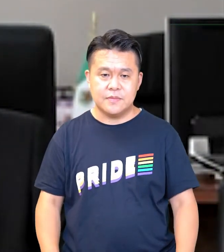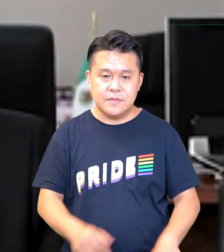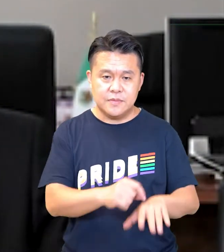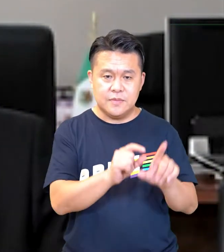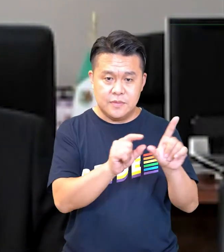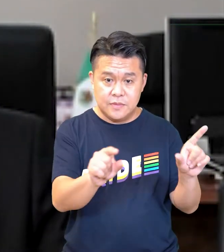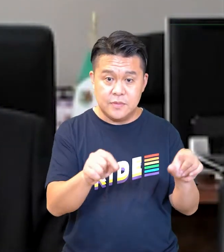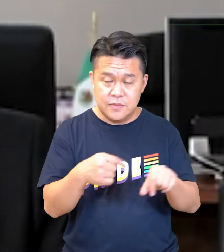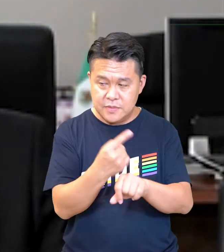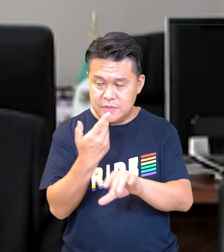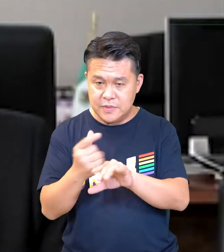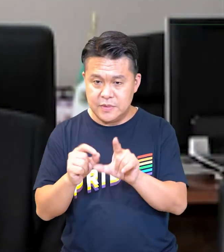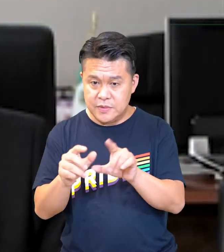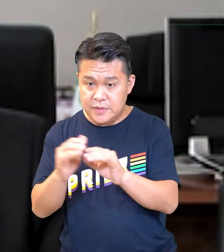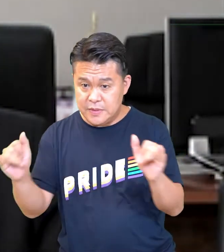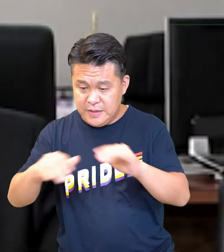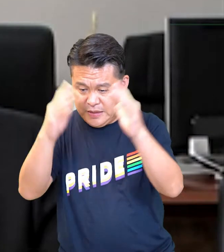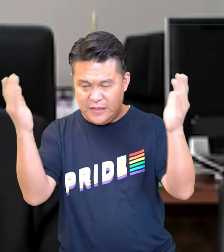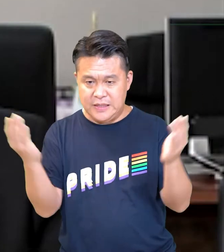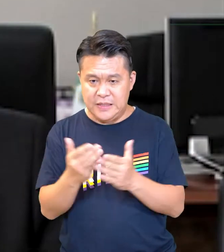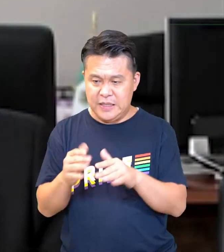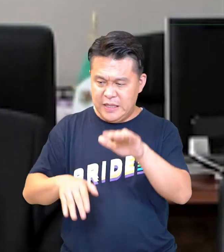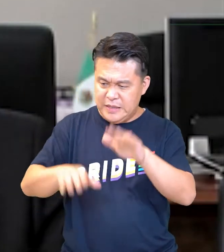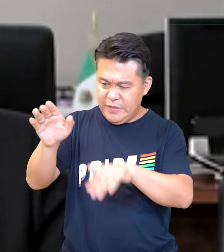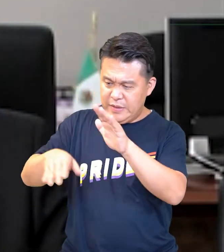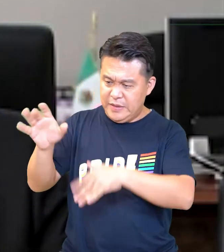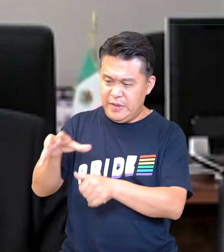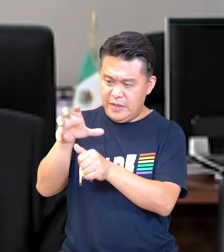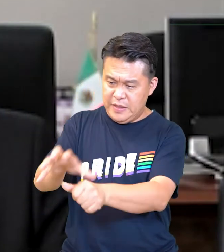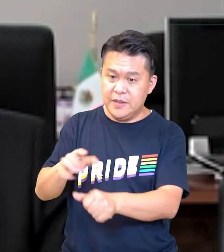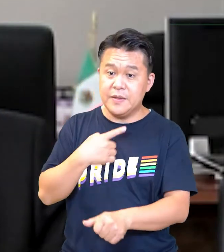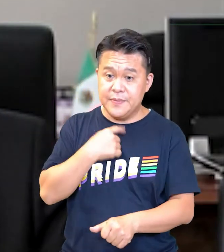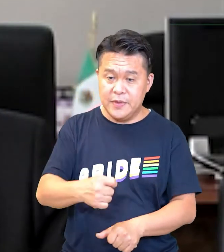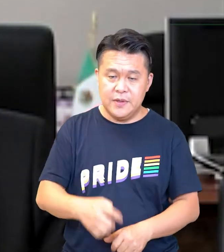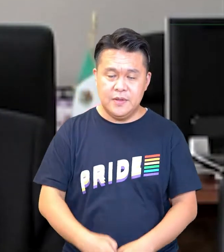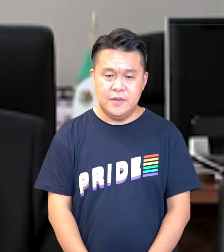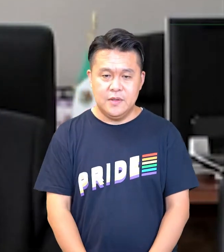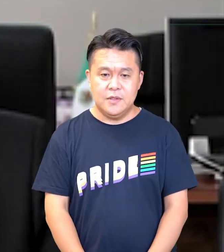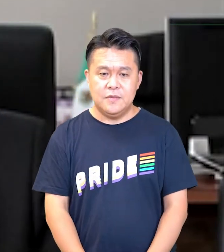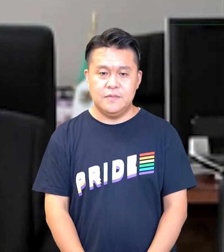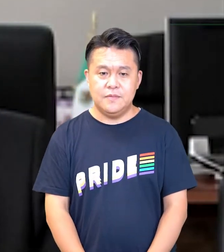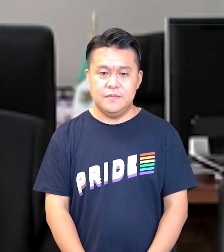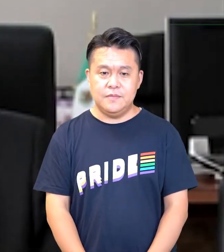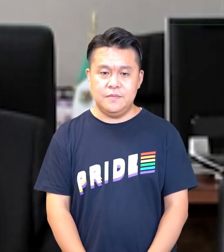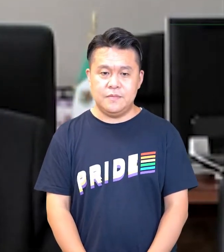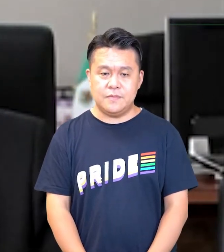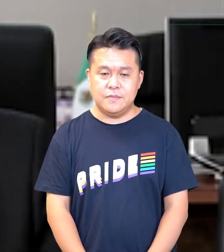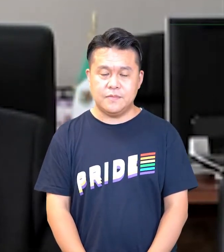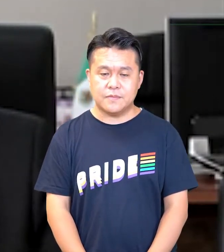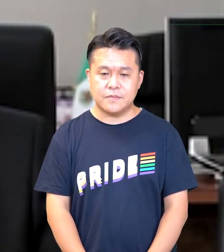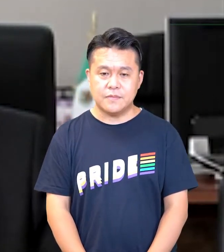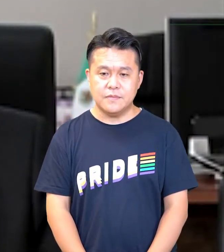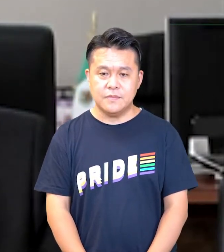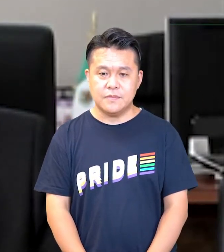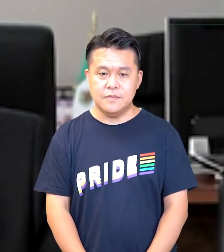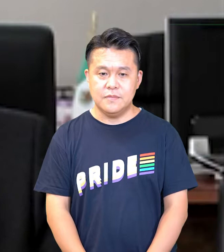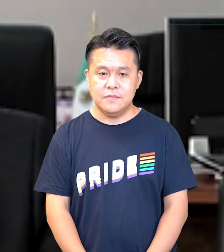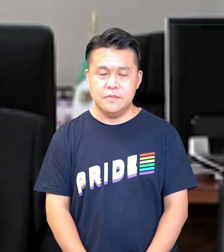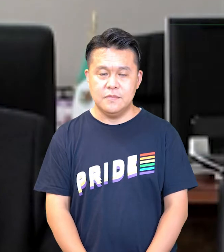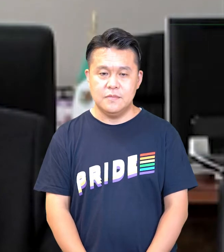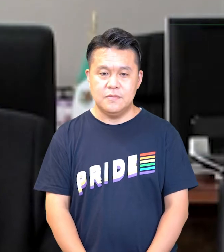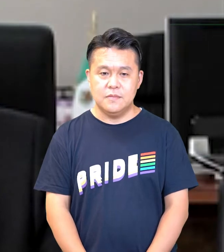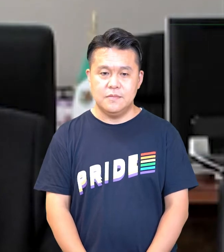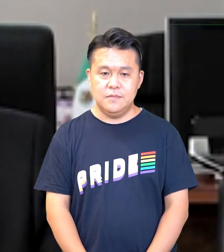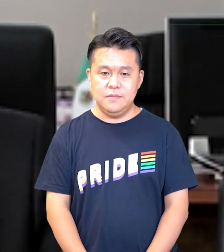other minority groups, such as the members of the LGBT plus community, vulnerable